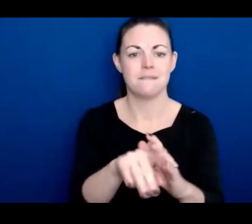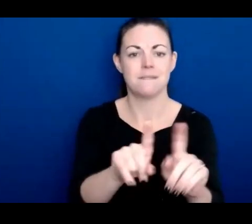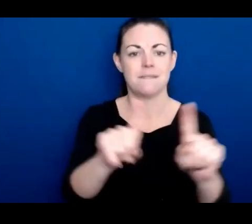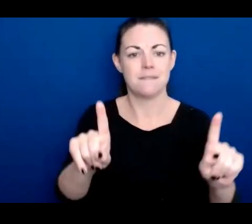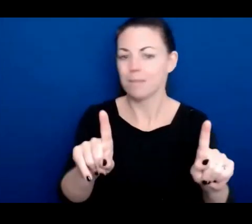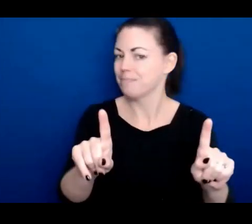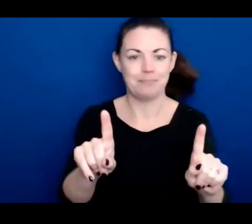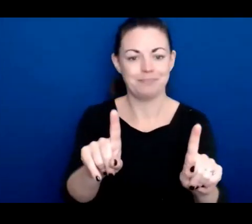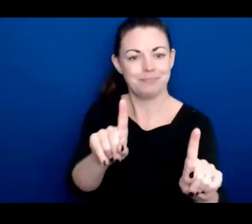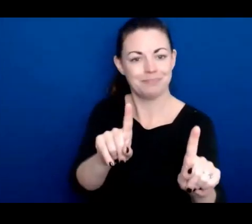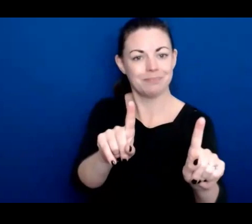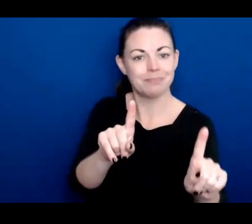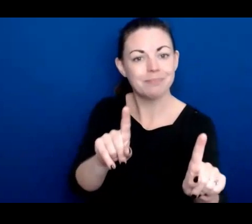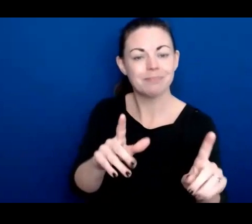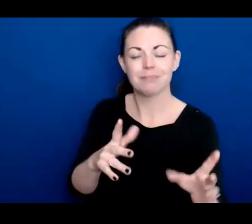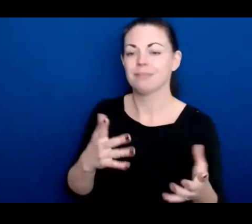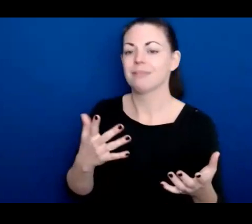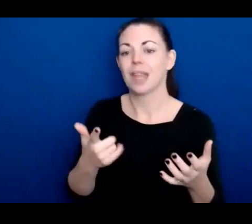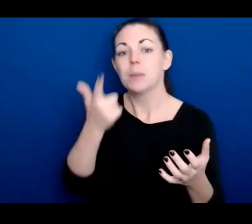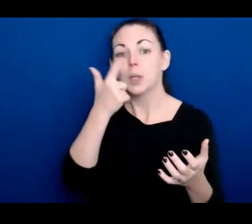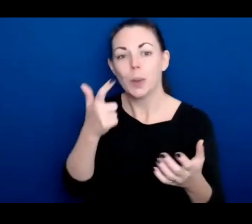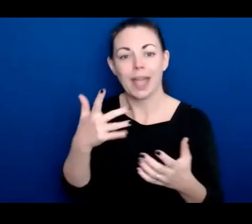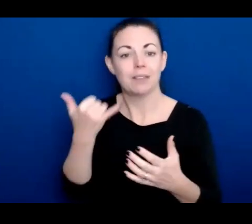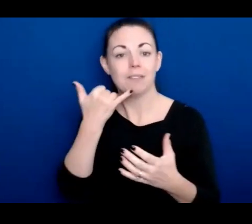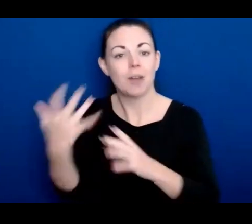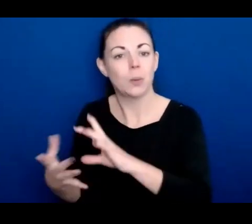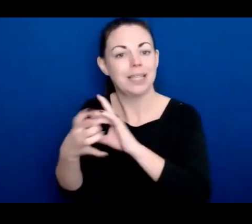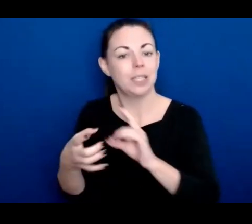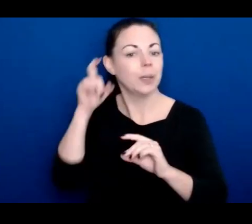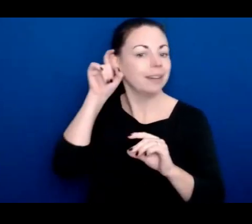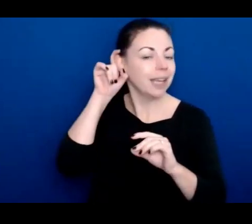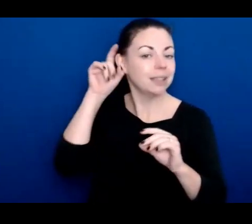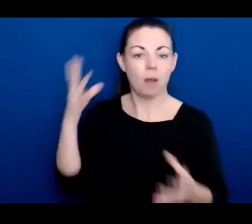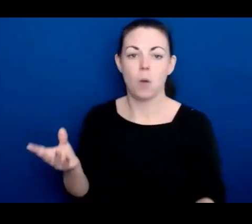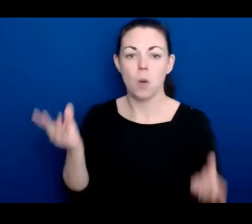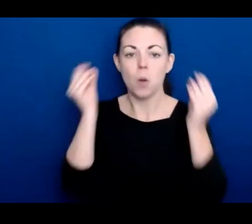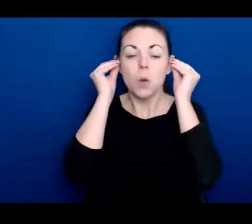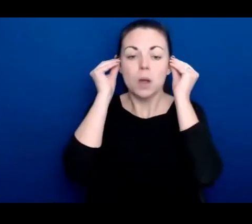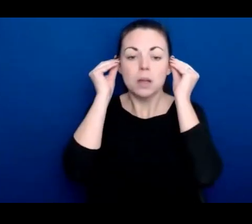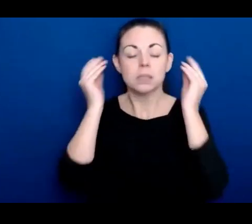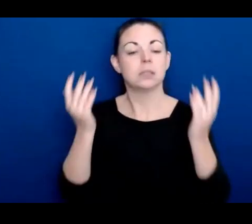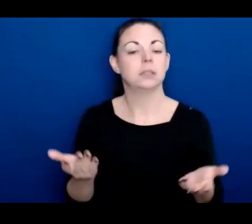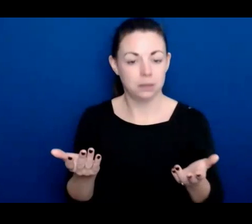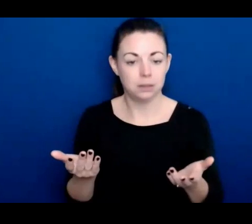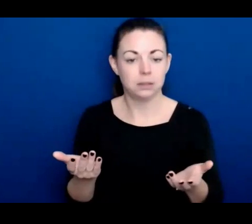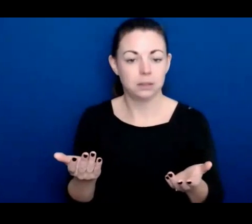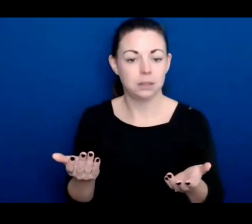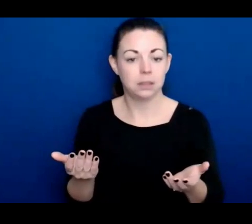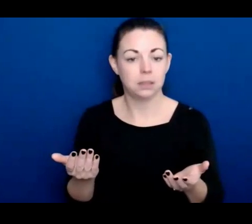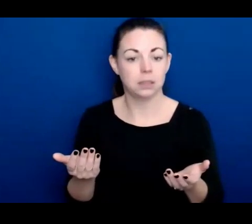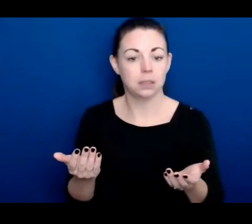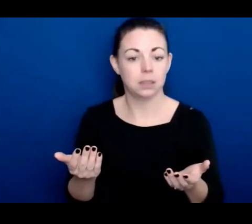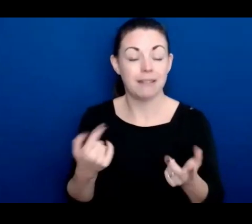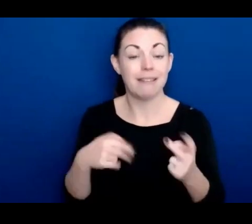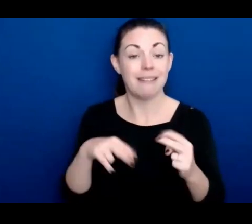calls, but you get that audio streaming directed to both your ears, both your hearing aids, and your hearing aids match the hearing